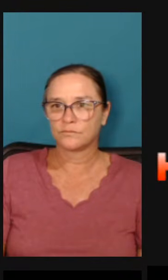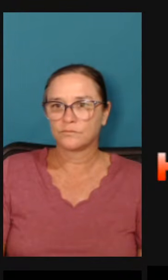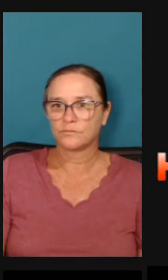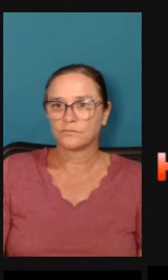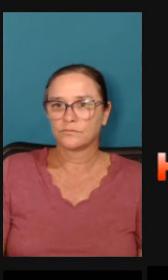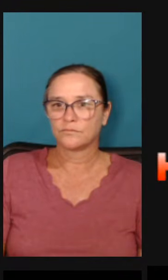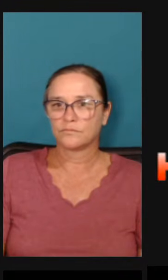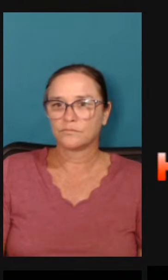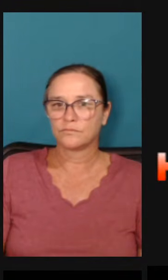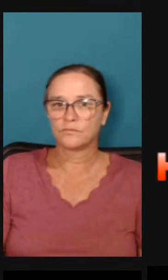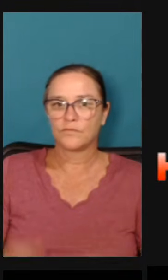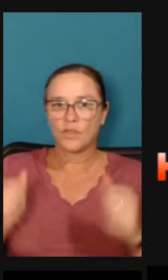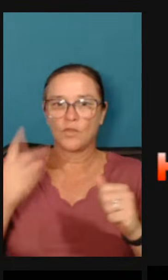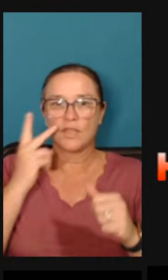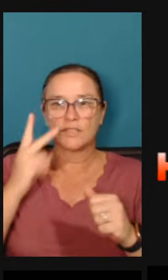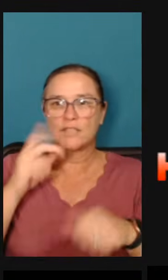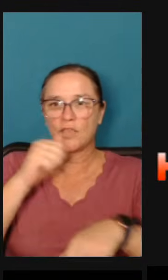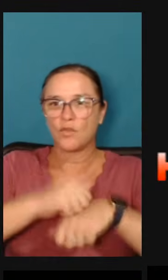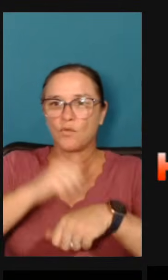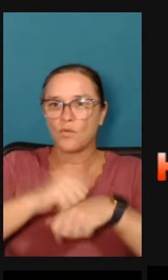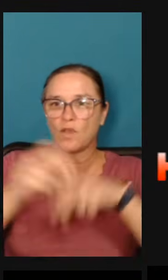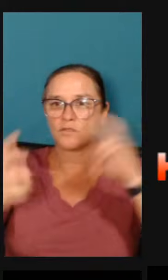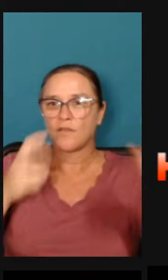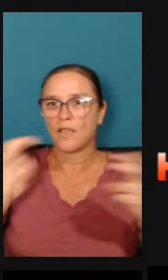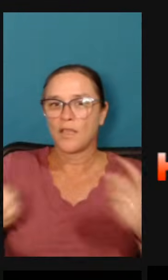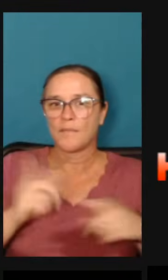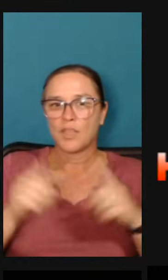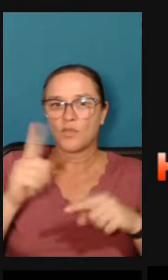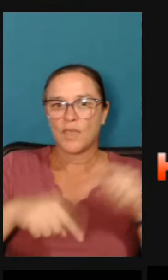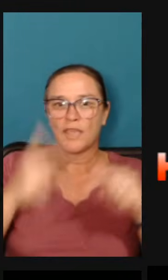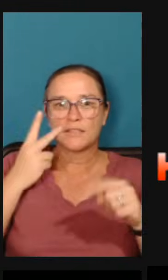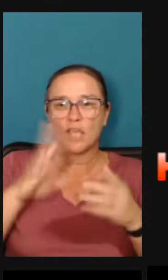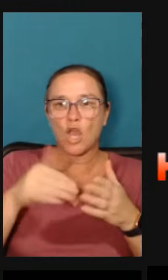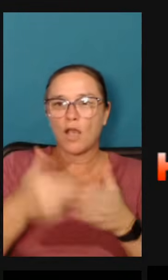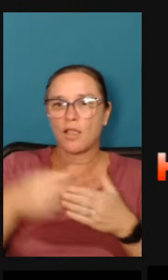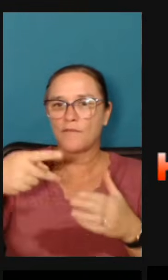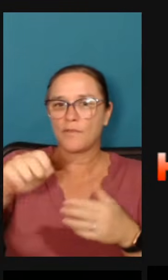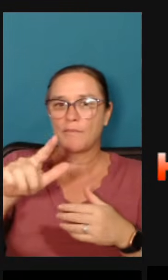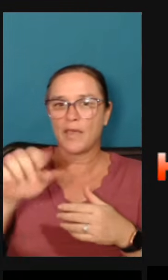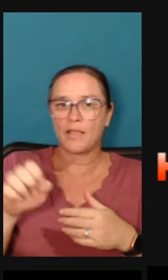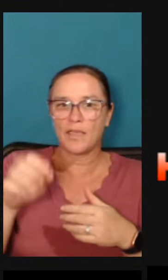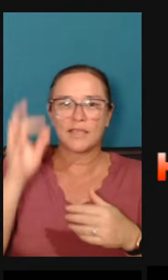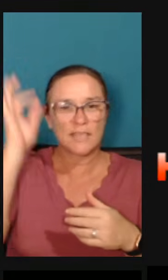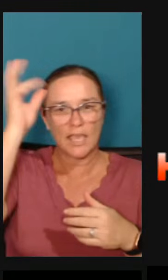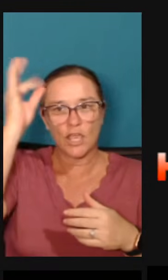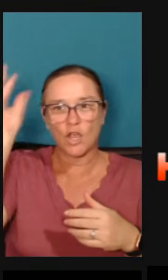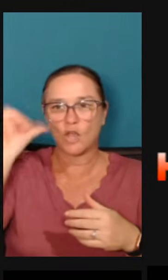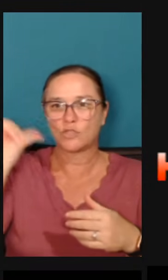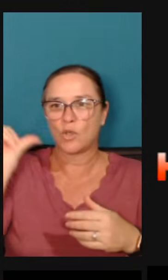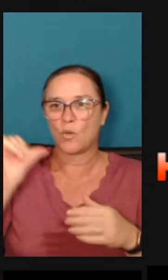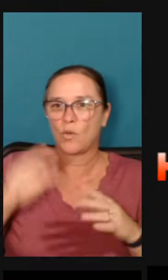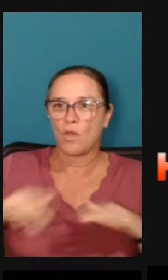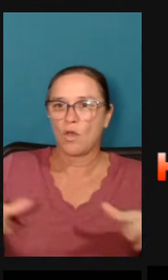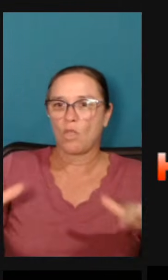You can see the rocks falling, but you can't see all the Pele's hair, which are all everywhere also. Right.